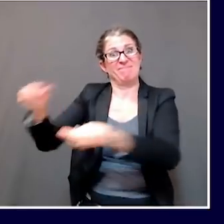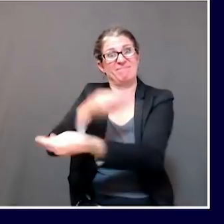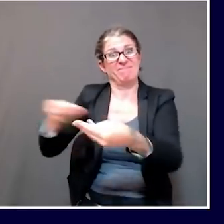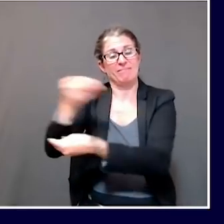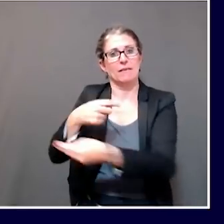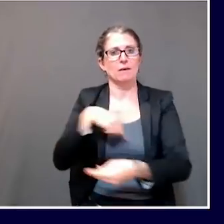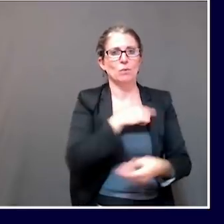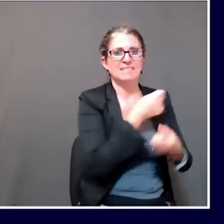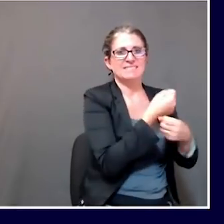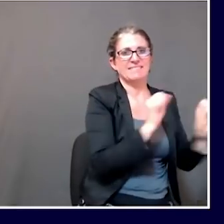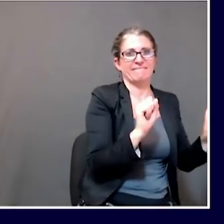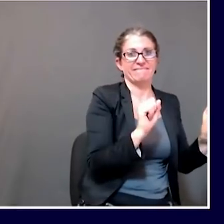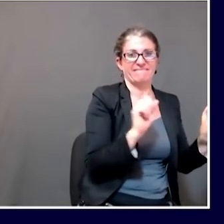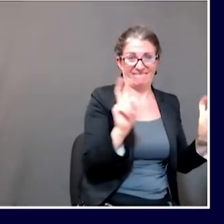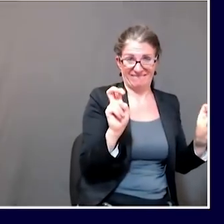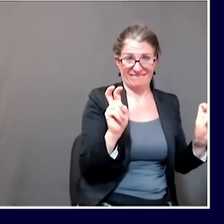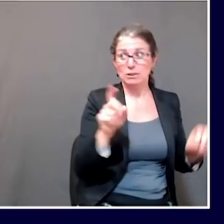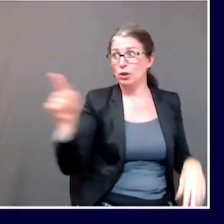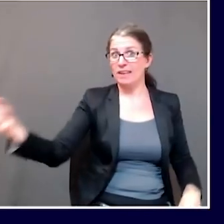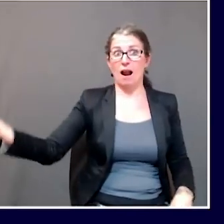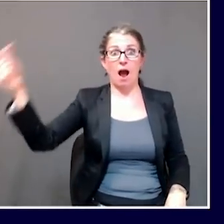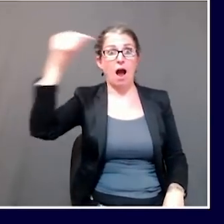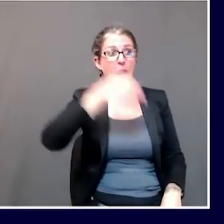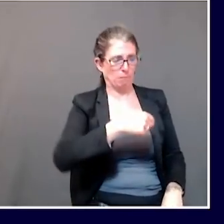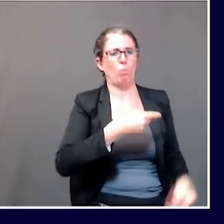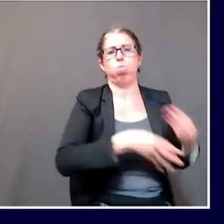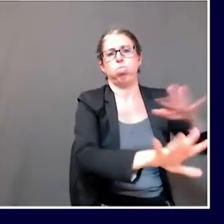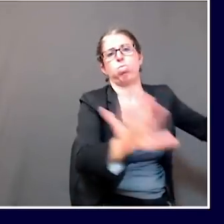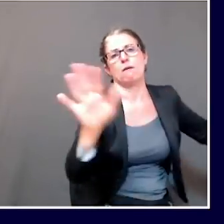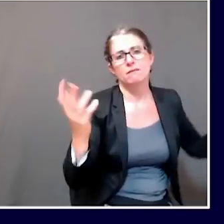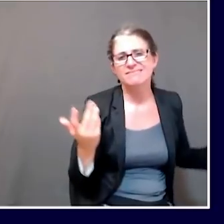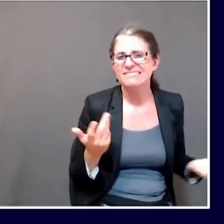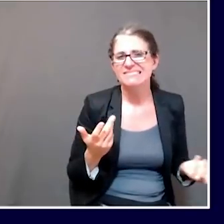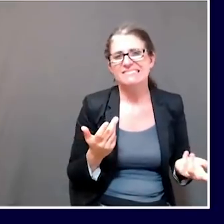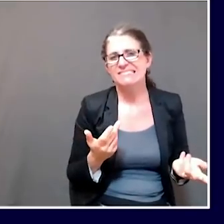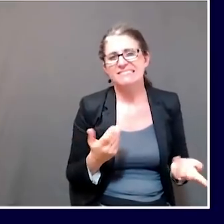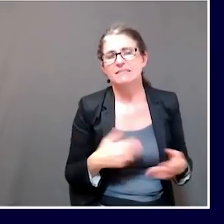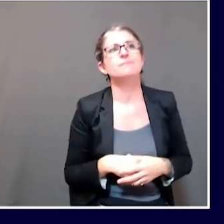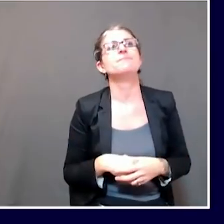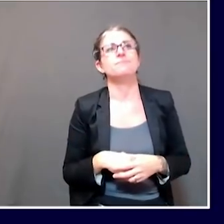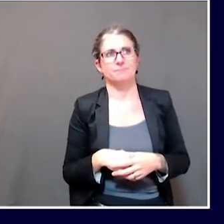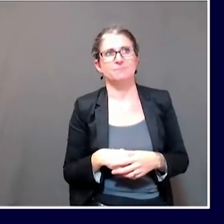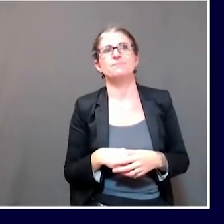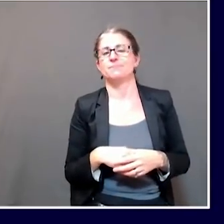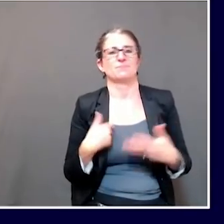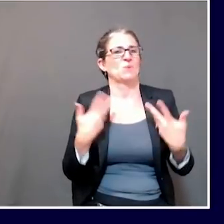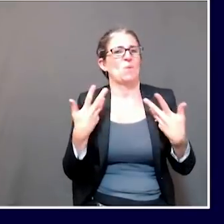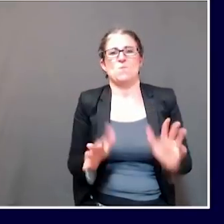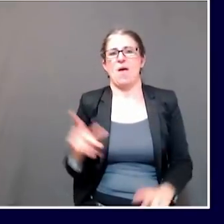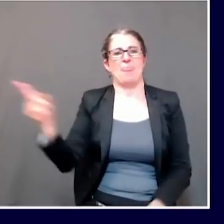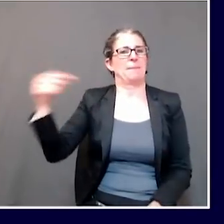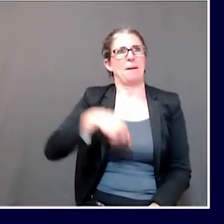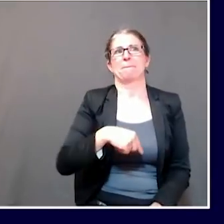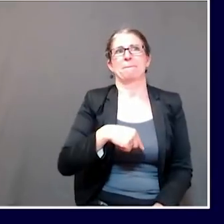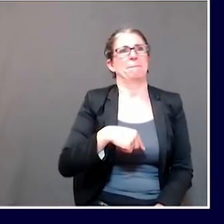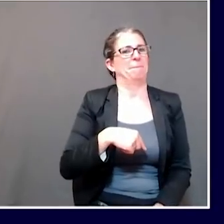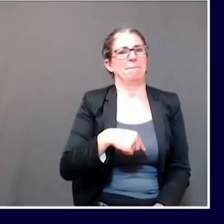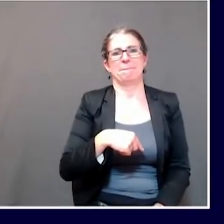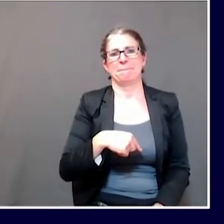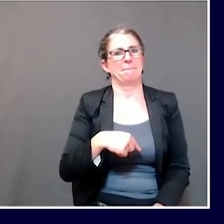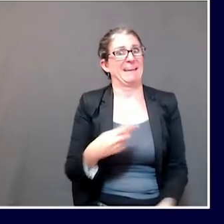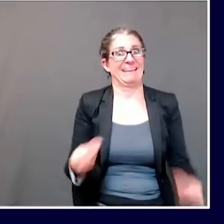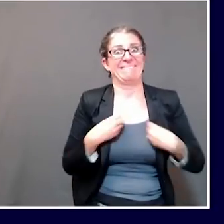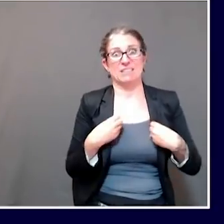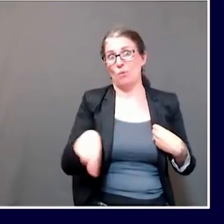then the likelihood that a person coming in from another state without a negative test, the likelihood that they may be raising the